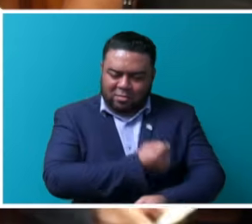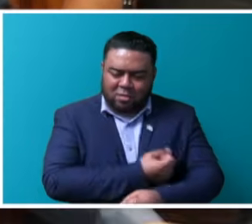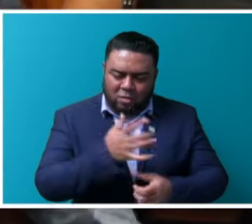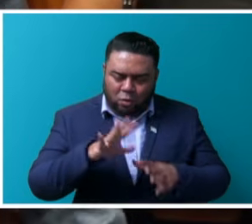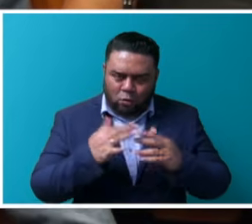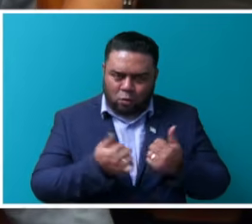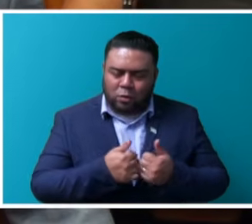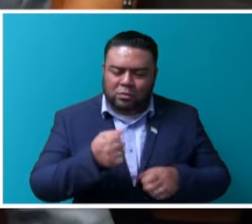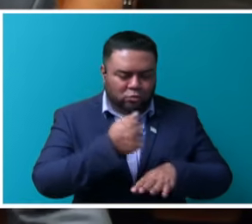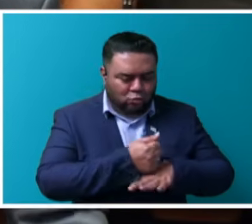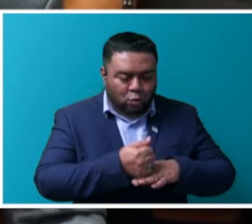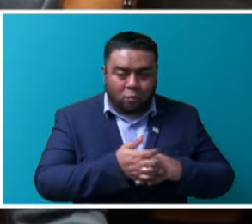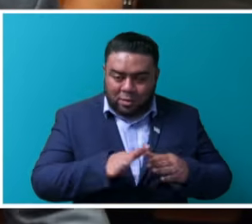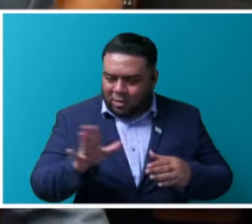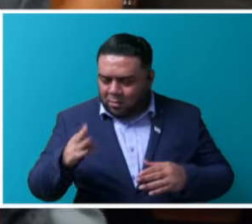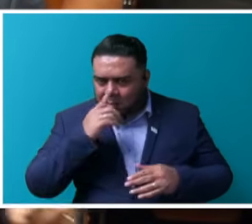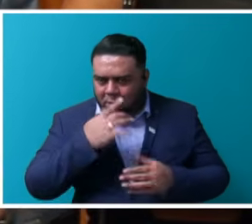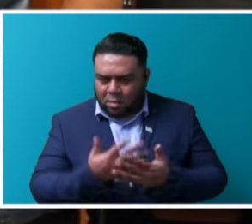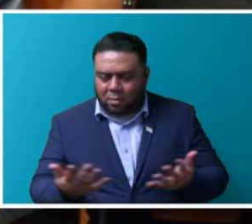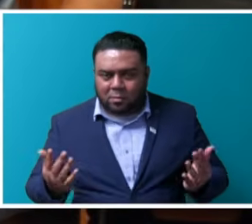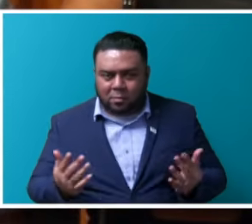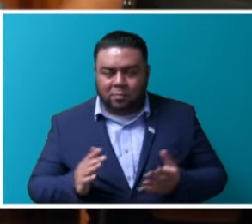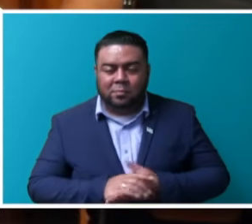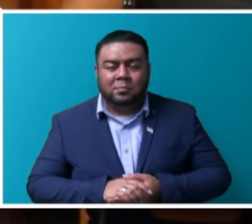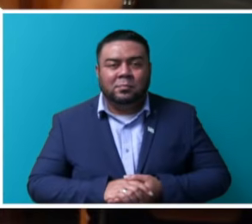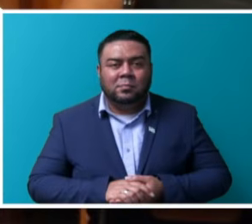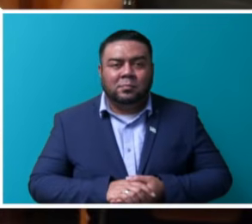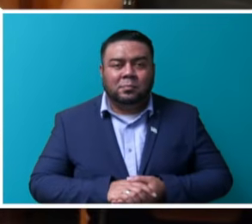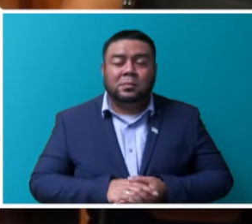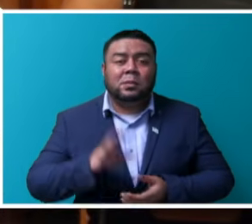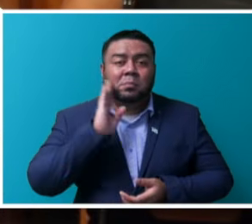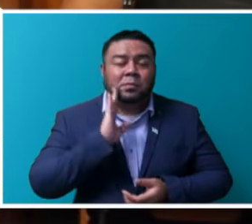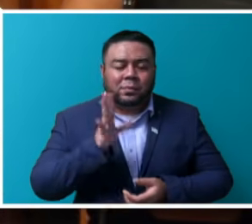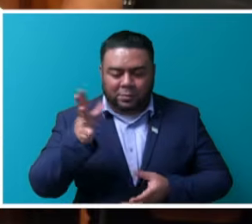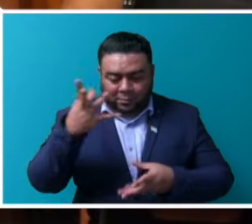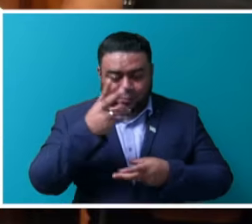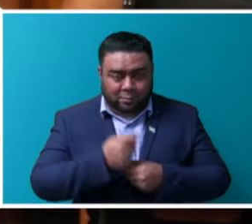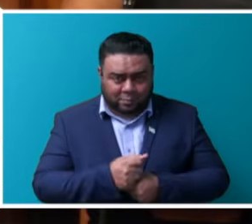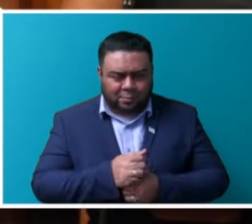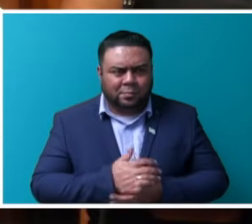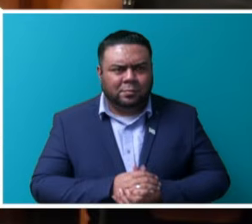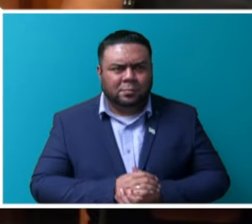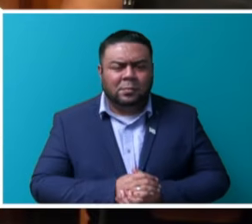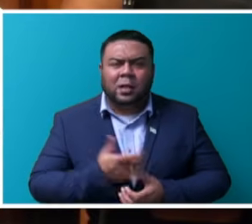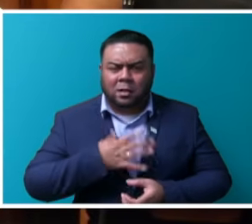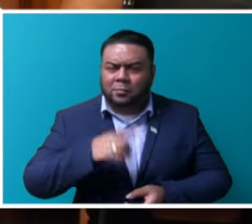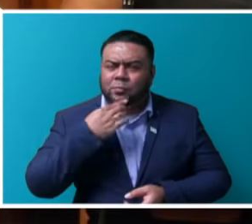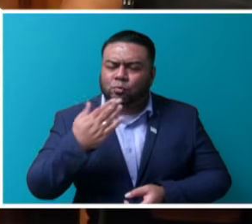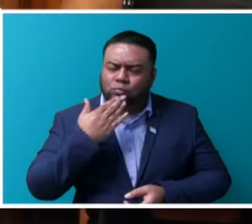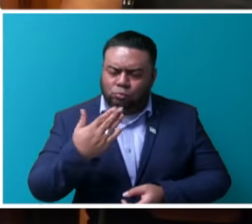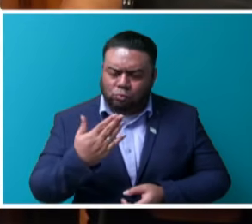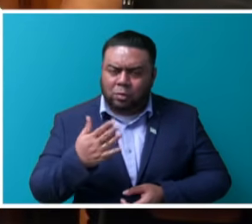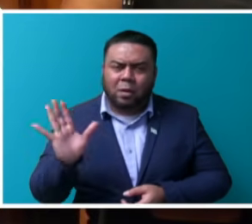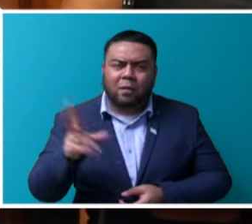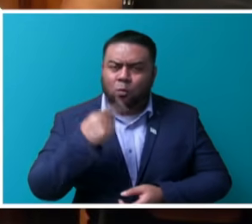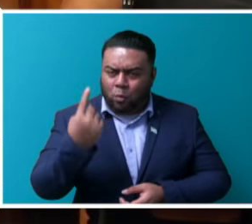between the state and its citizens. Mr. Speaker said, before I conclude, I would like to thank